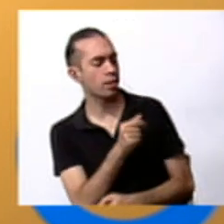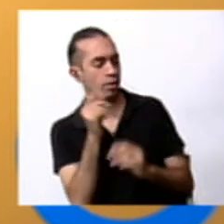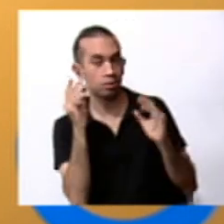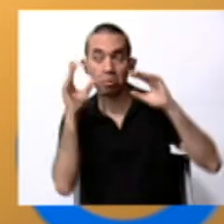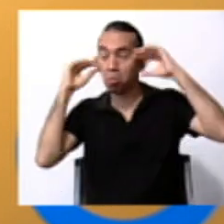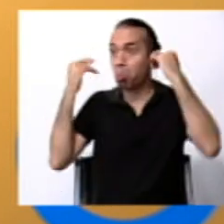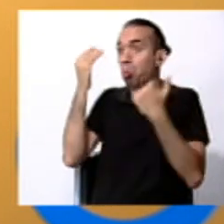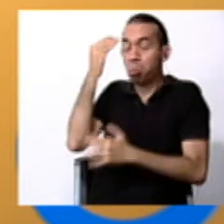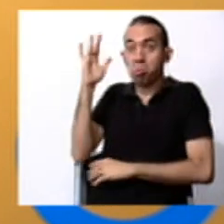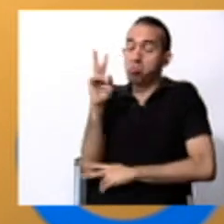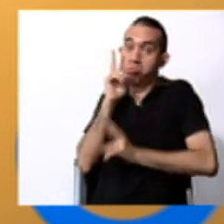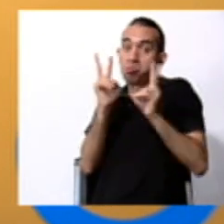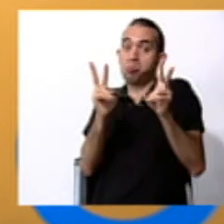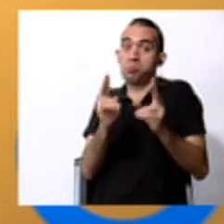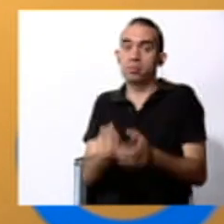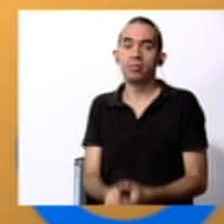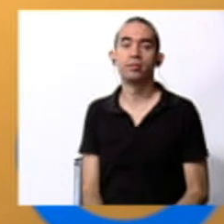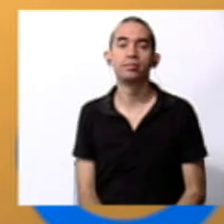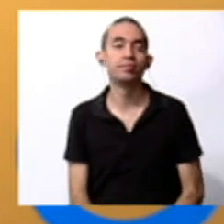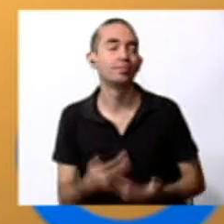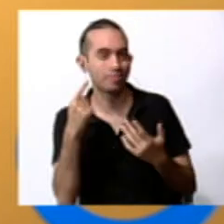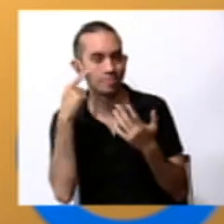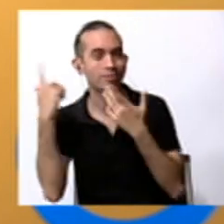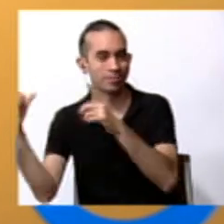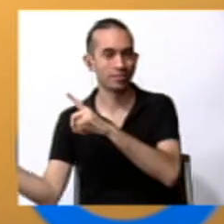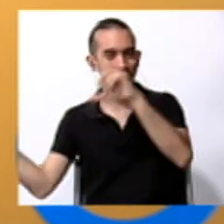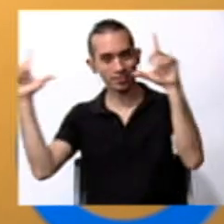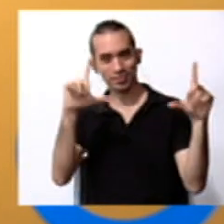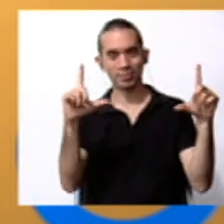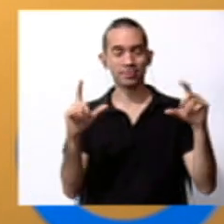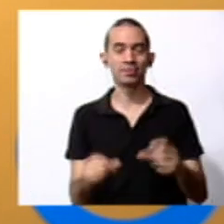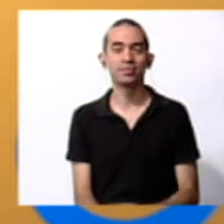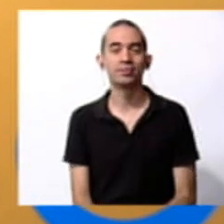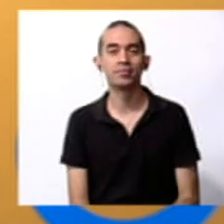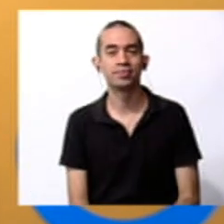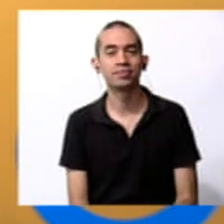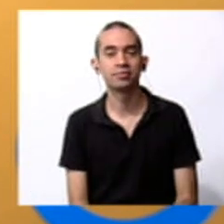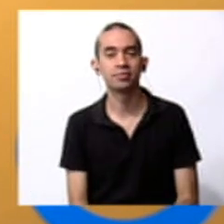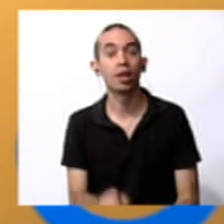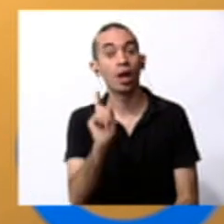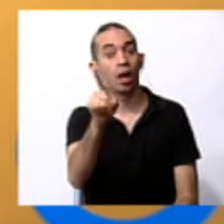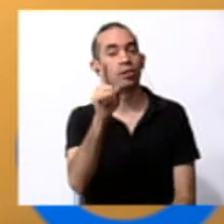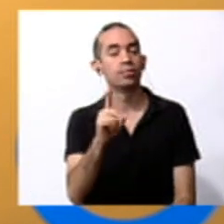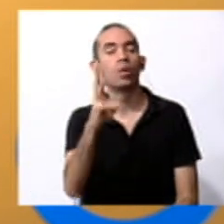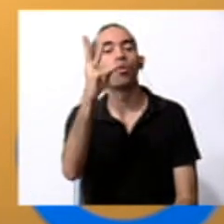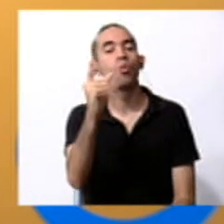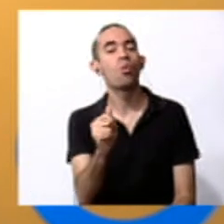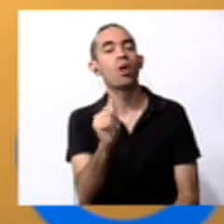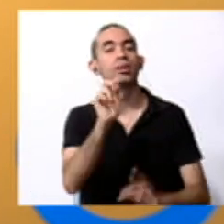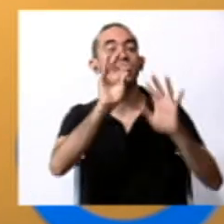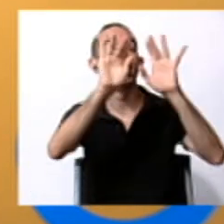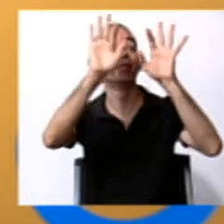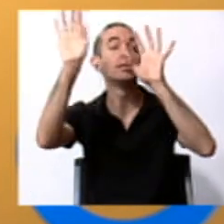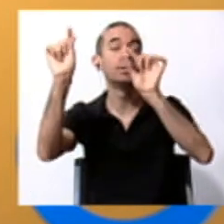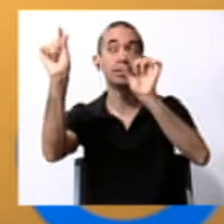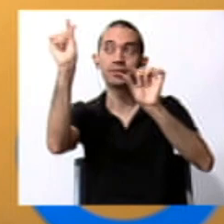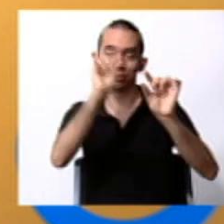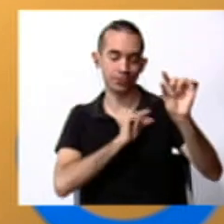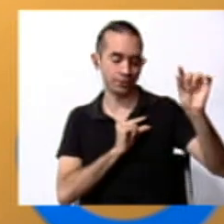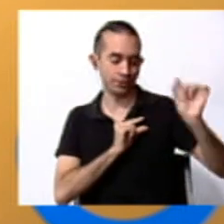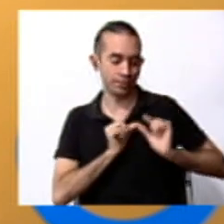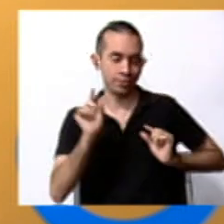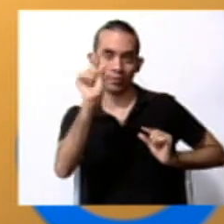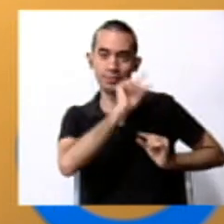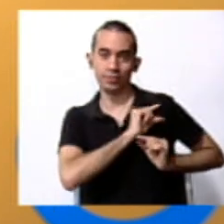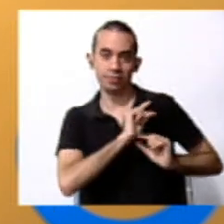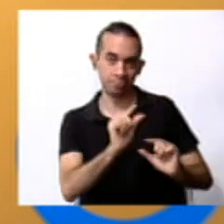don't know. Let's see. Let's see this presentation. And we are going to count the stars you got today,